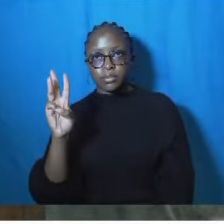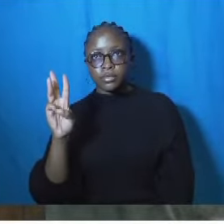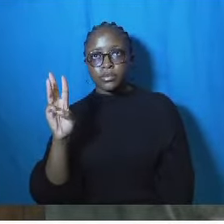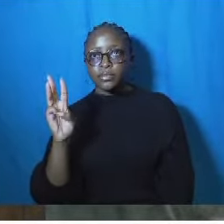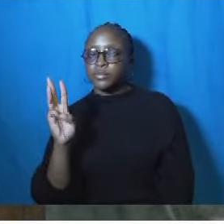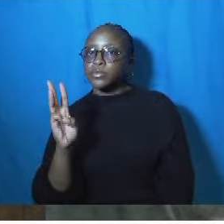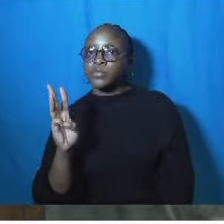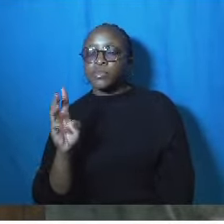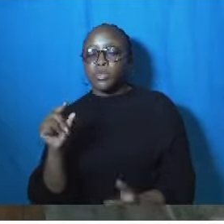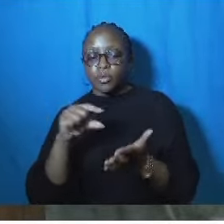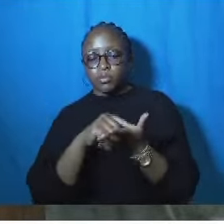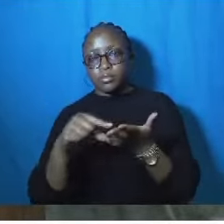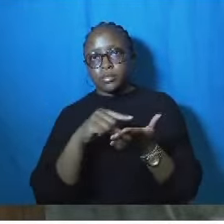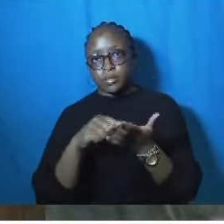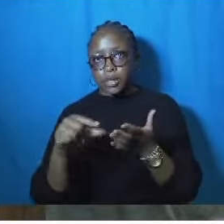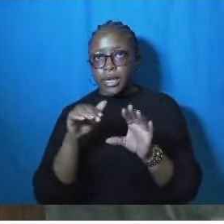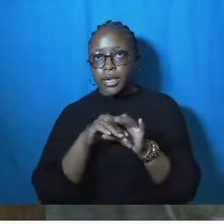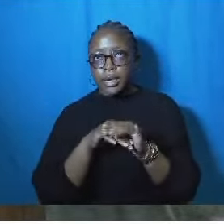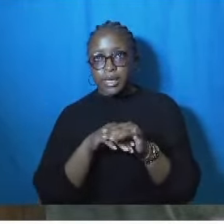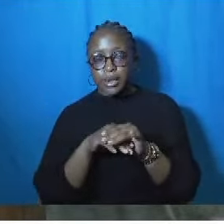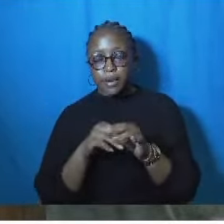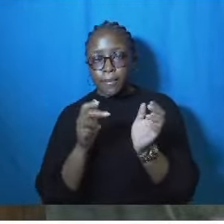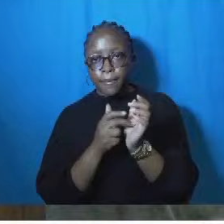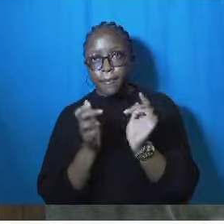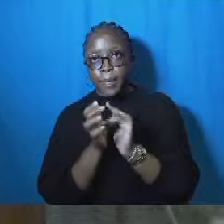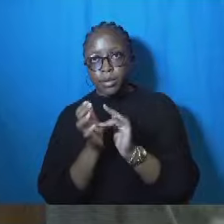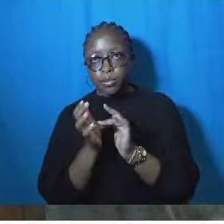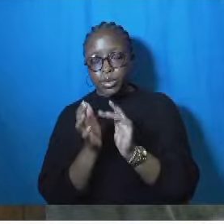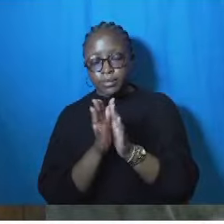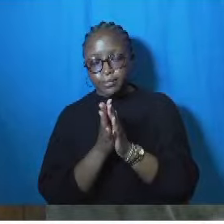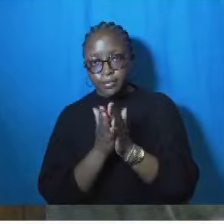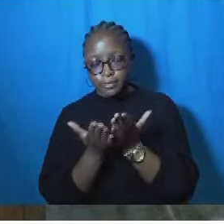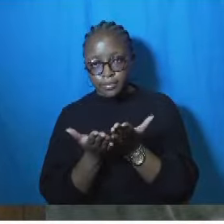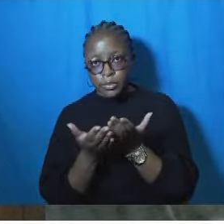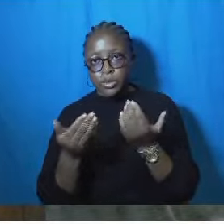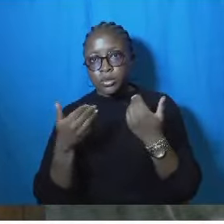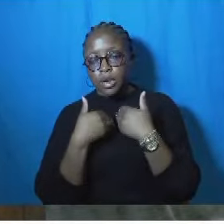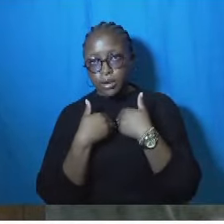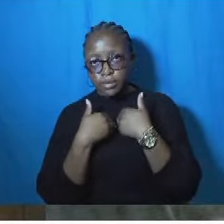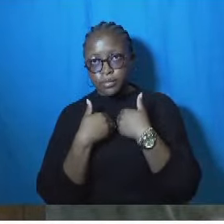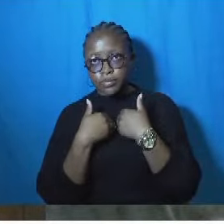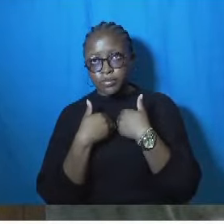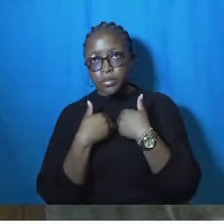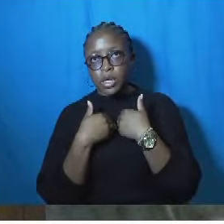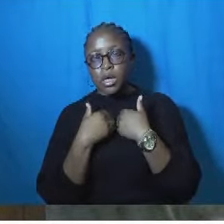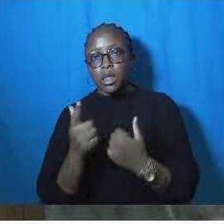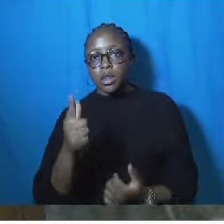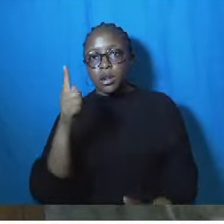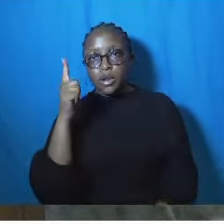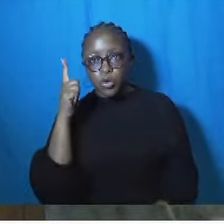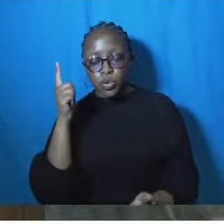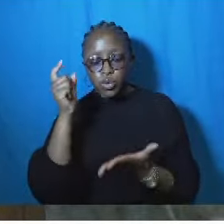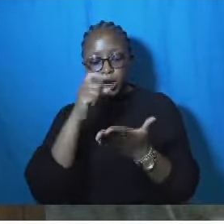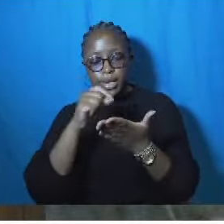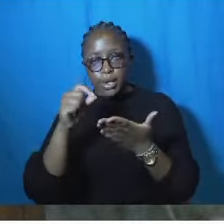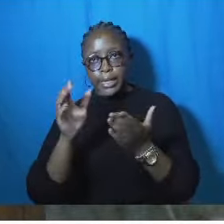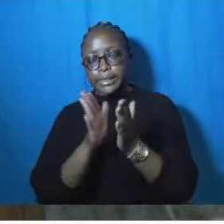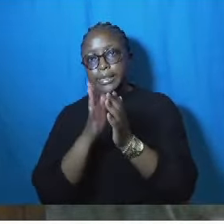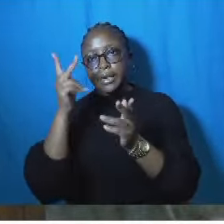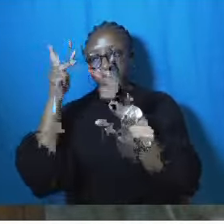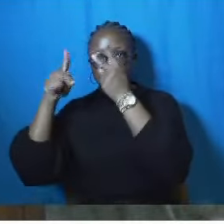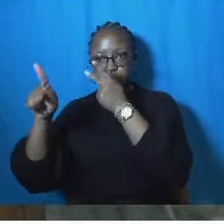of the law, the writings, and the prophets, or the